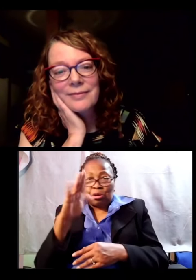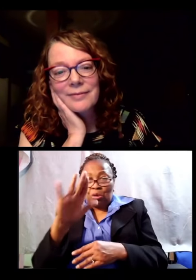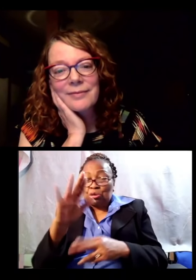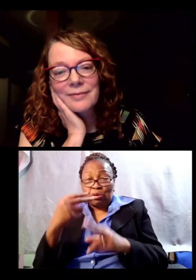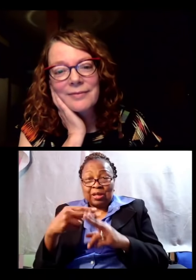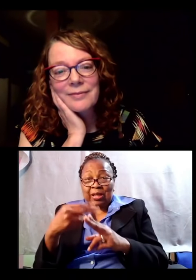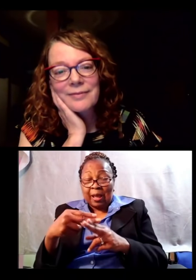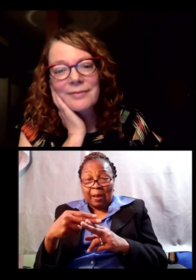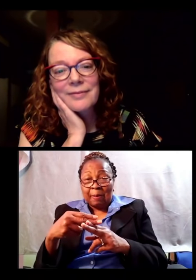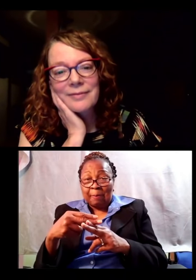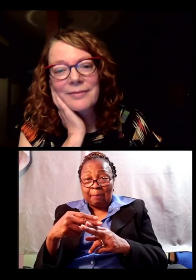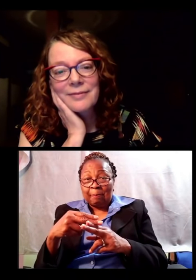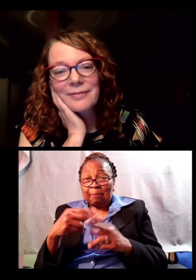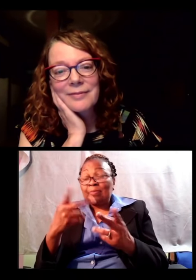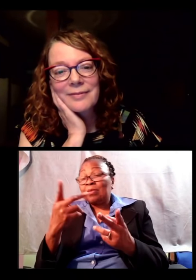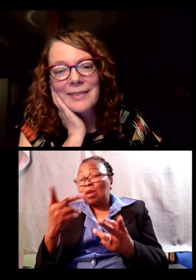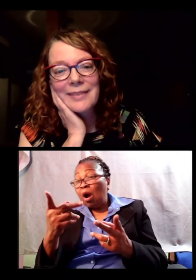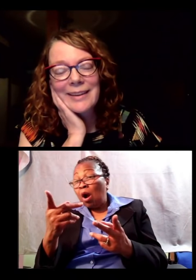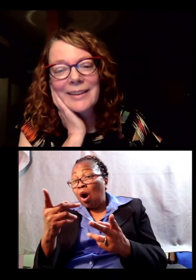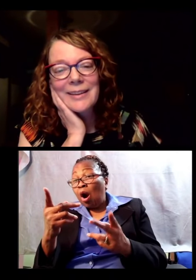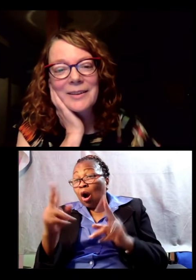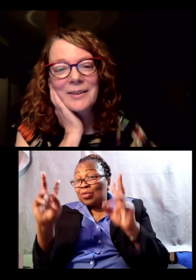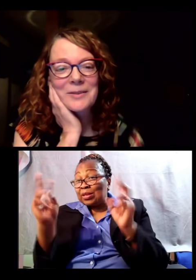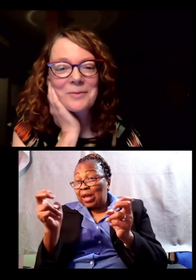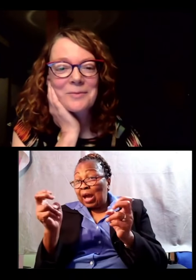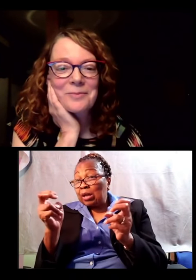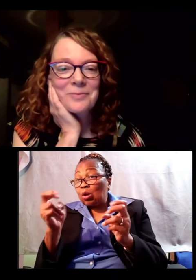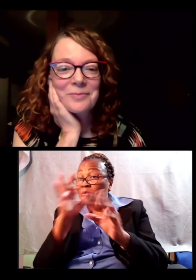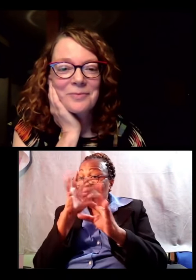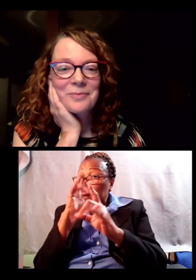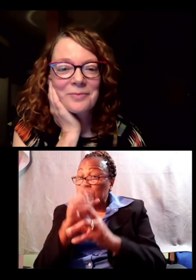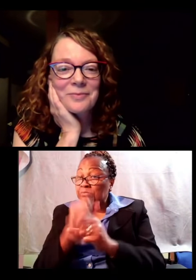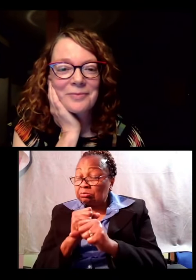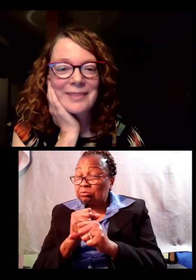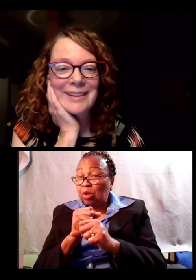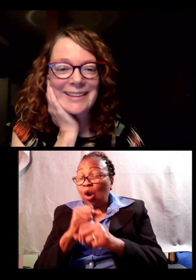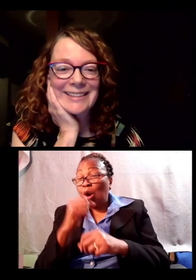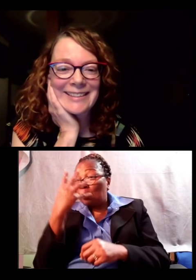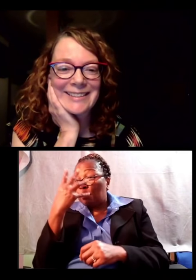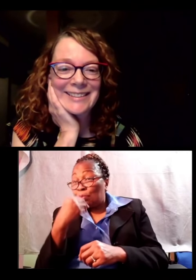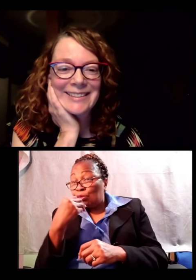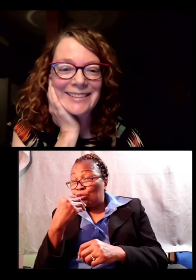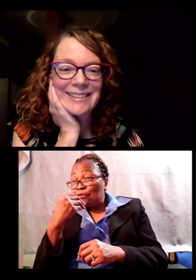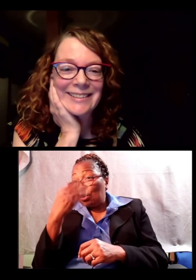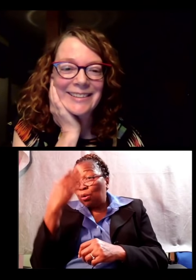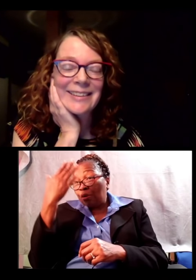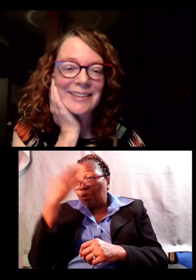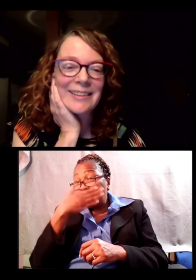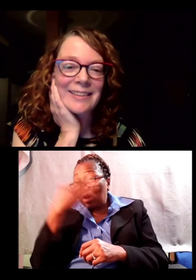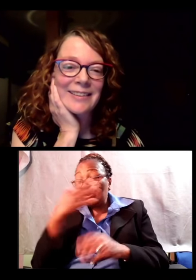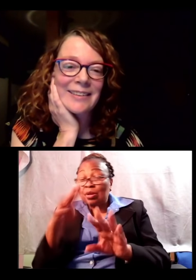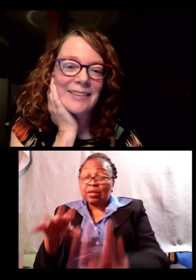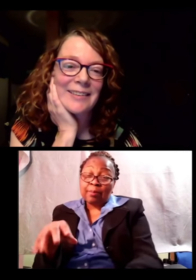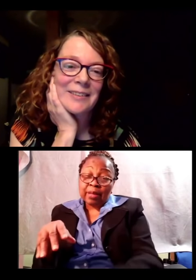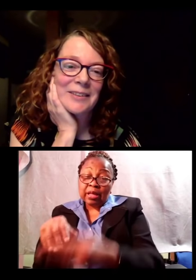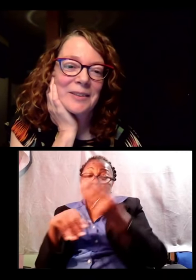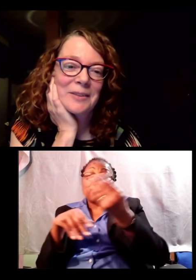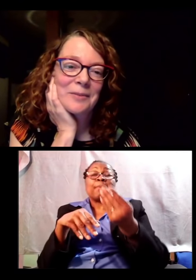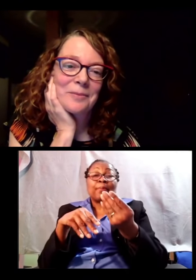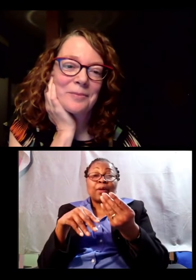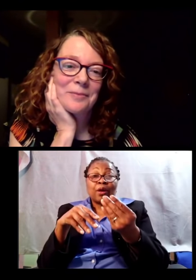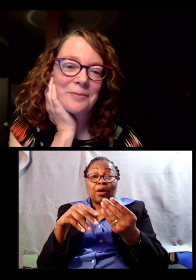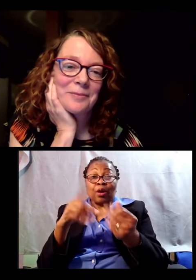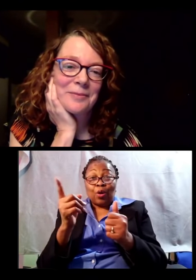entranced by your excellently chosen title and your spectacular cover. And they pick up the book, and what's the first thing they do? They open